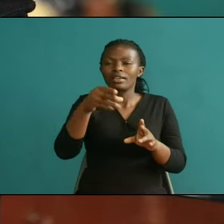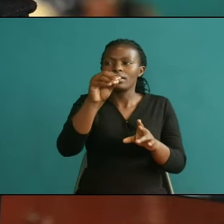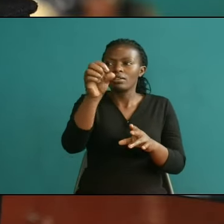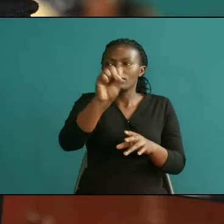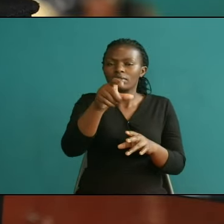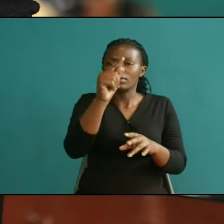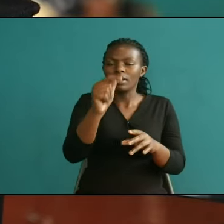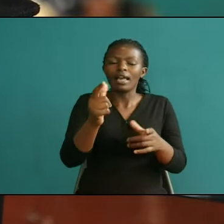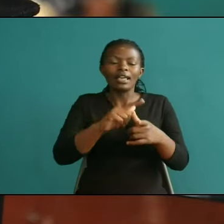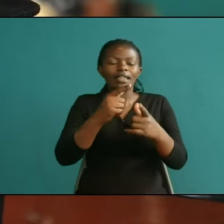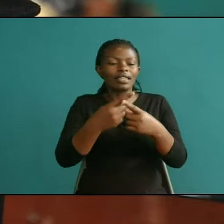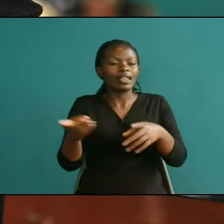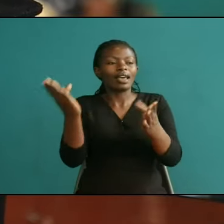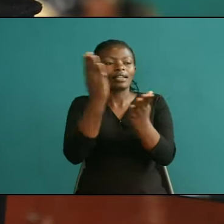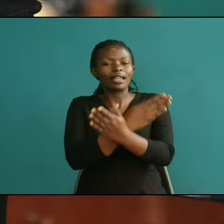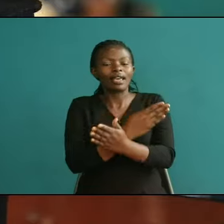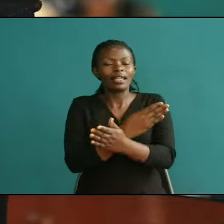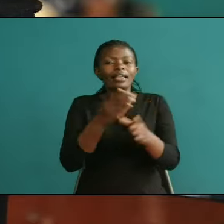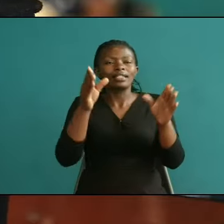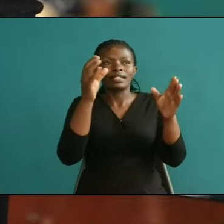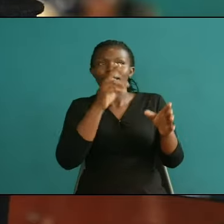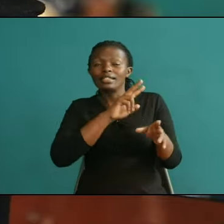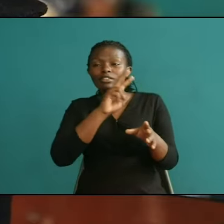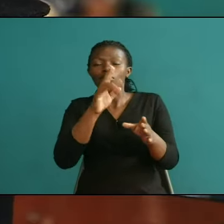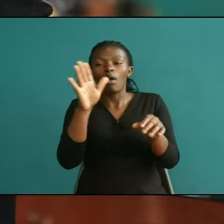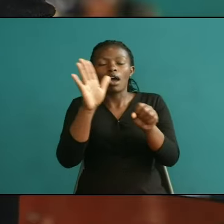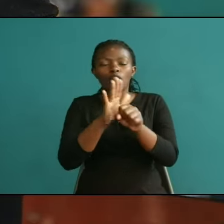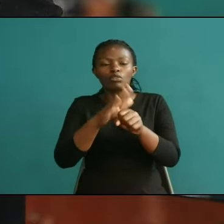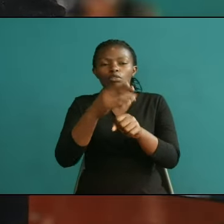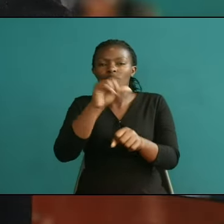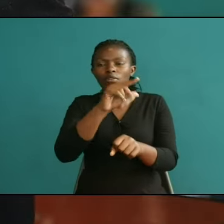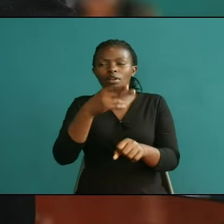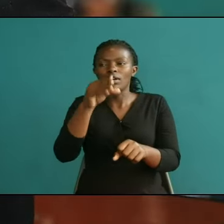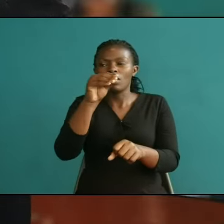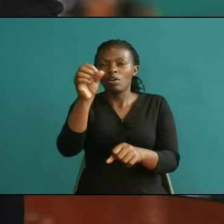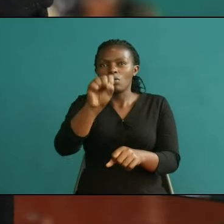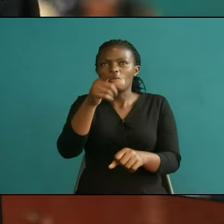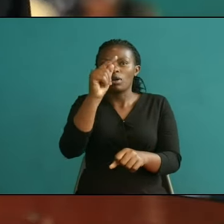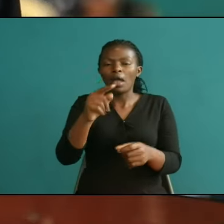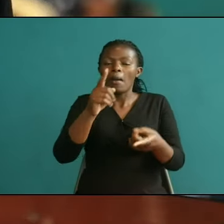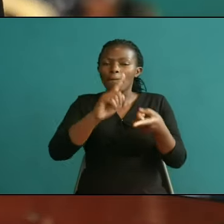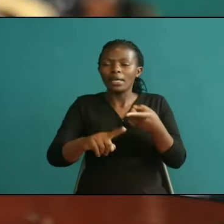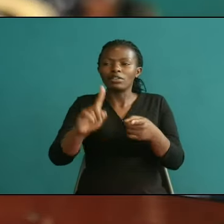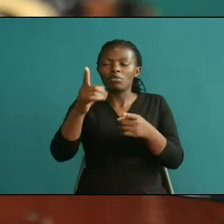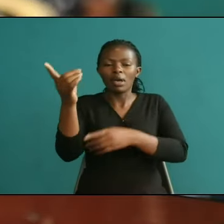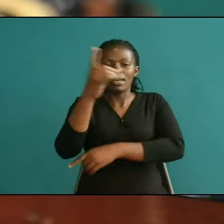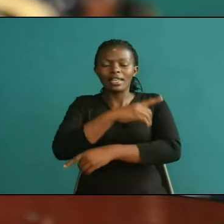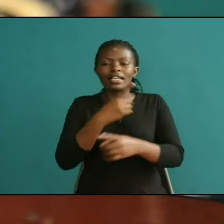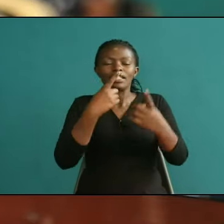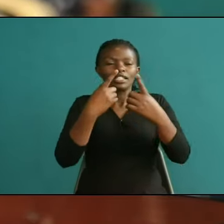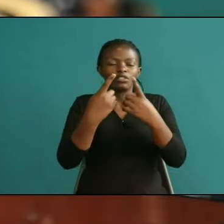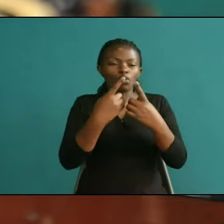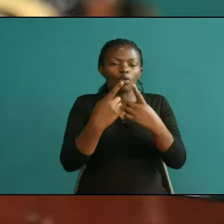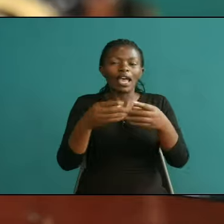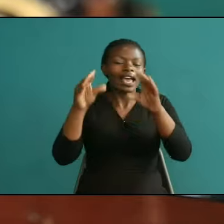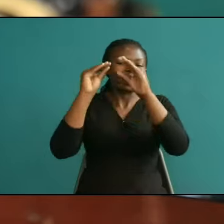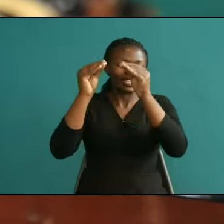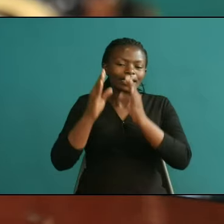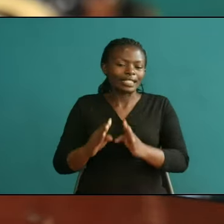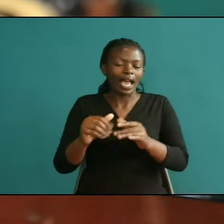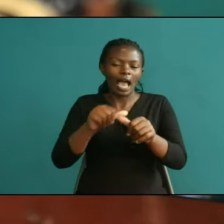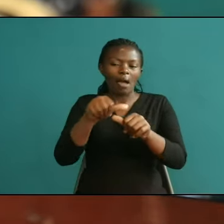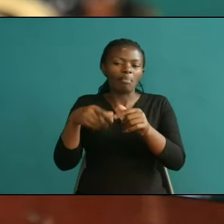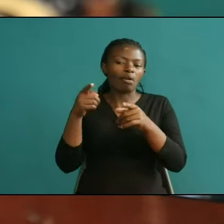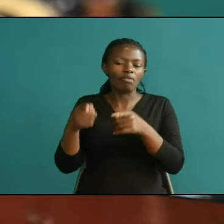at night, she confided in her teacher, Nancy, and told her about what she was seeing. Her teacher told her that she shouldn't be